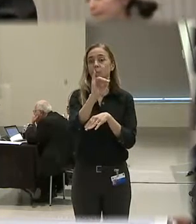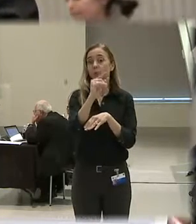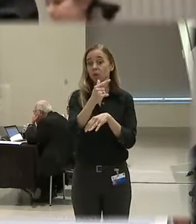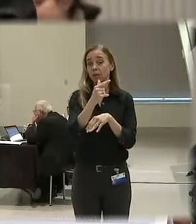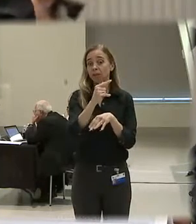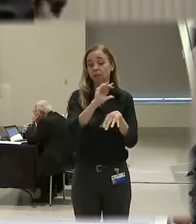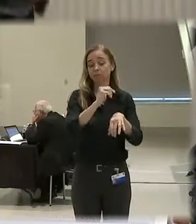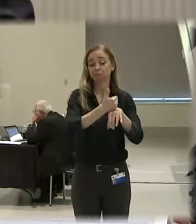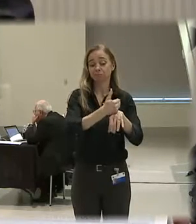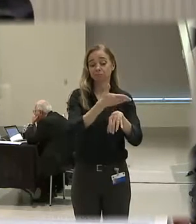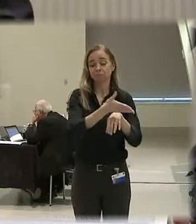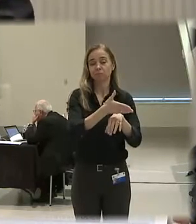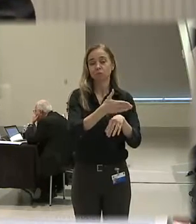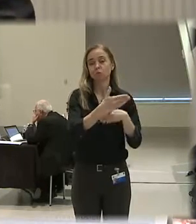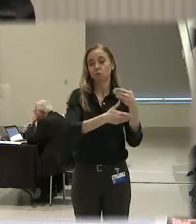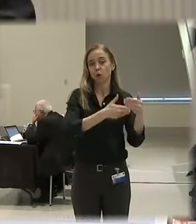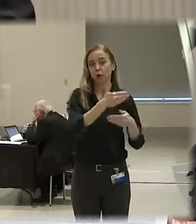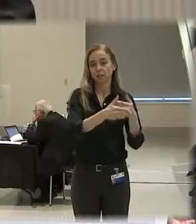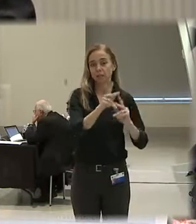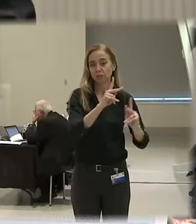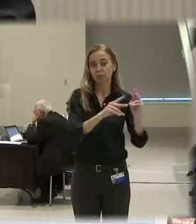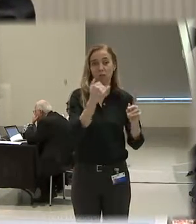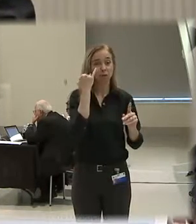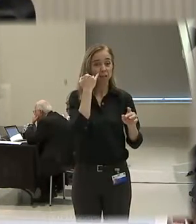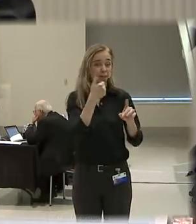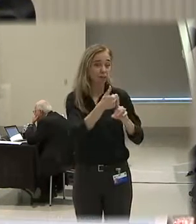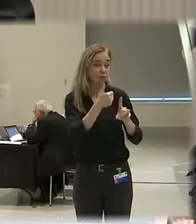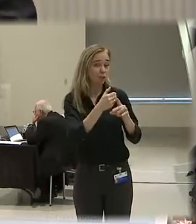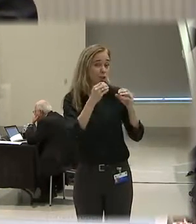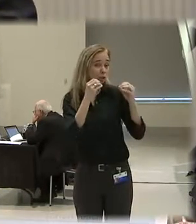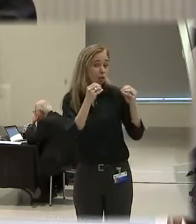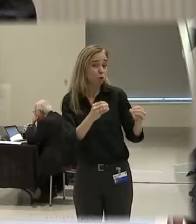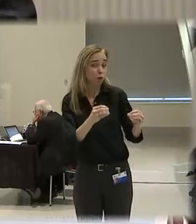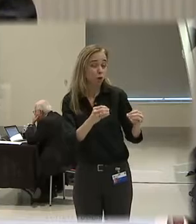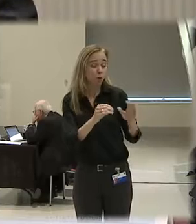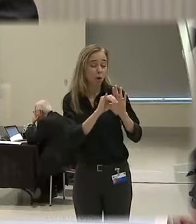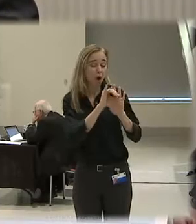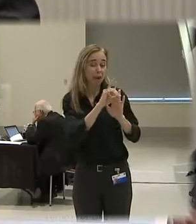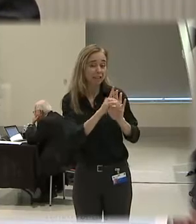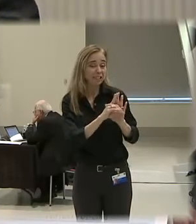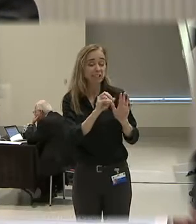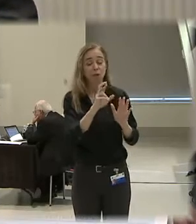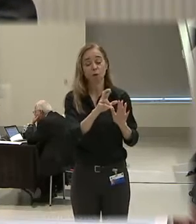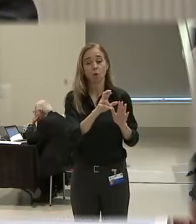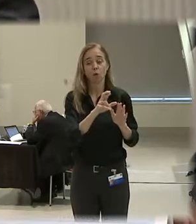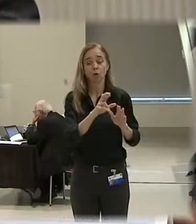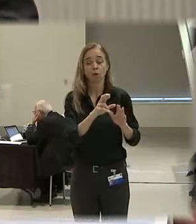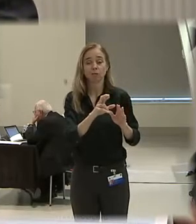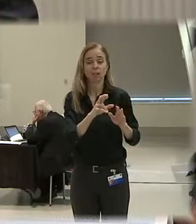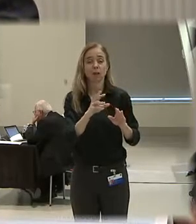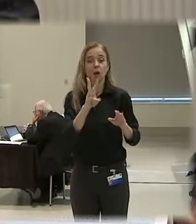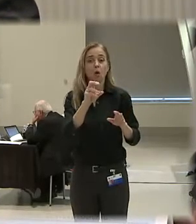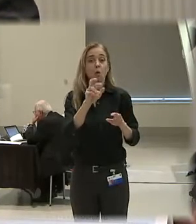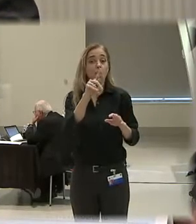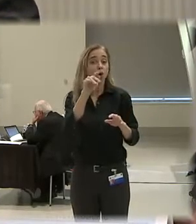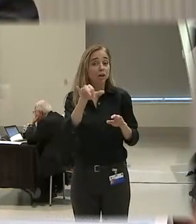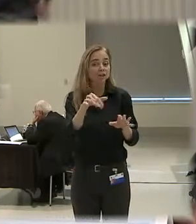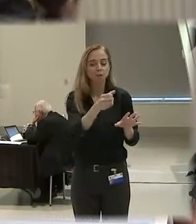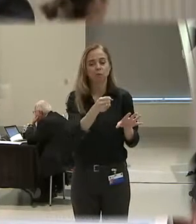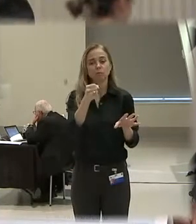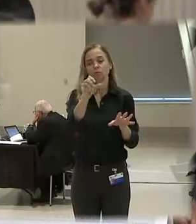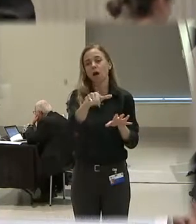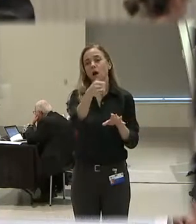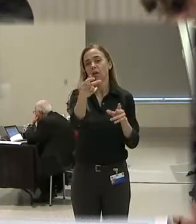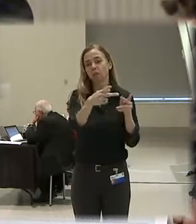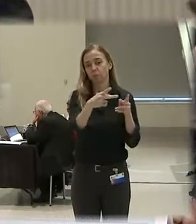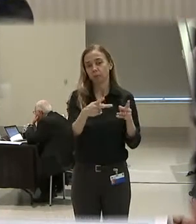prisoners. Persons with no identification, warrants, or felony charges are taken into physical custody. But this has